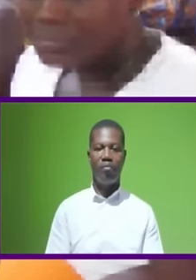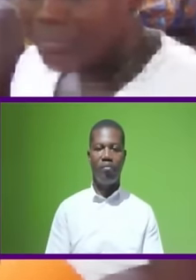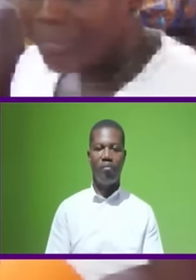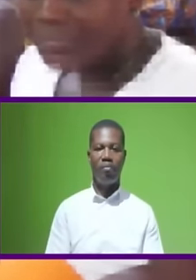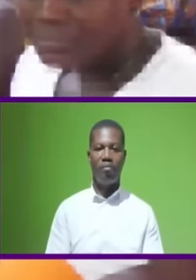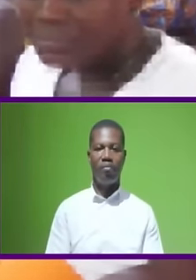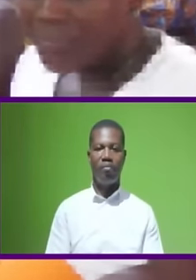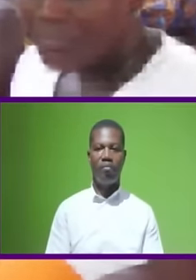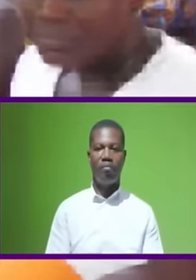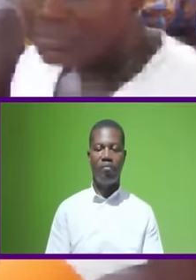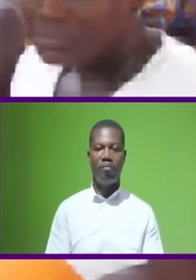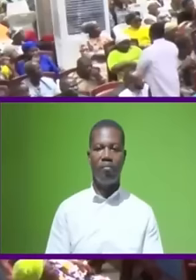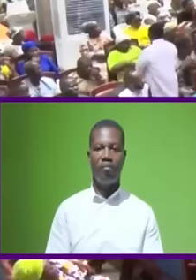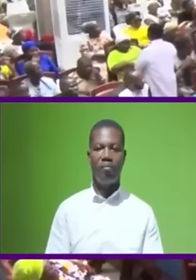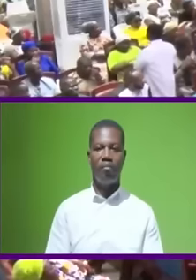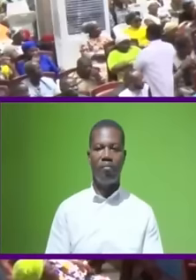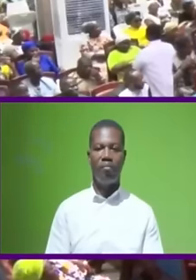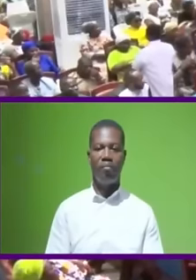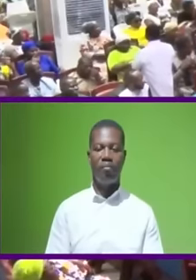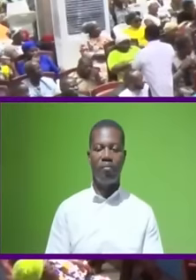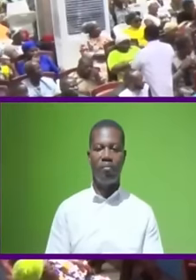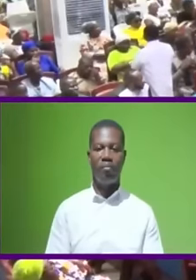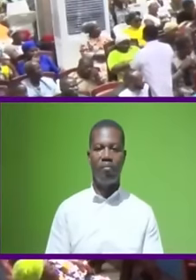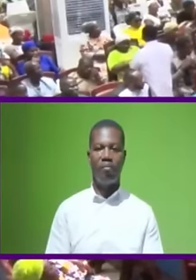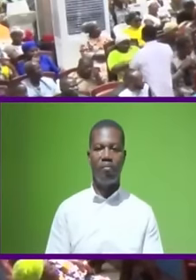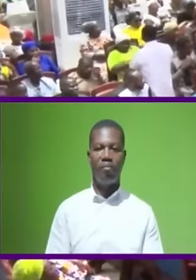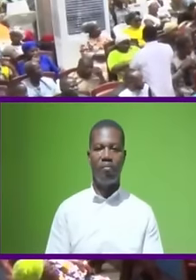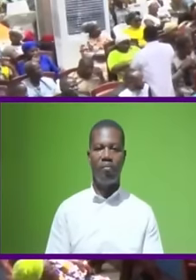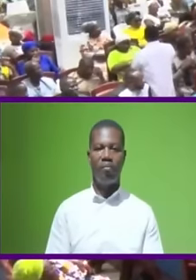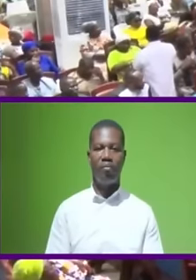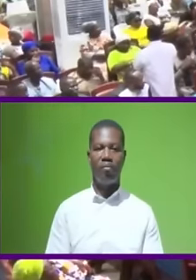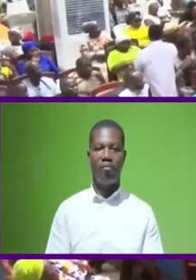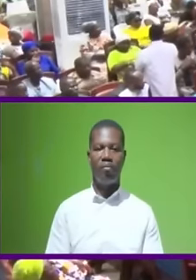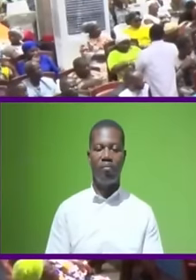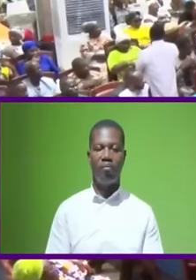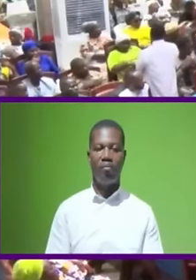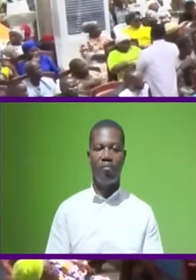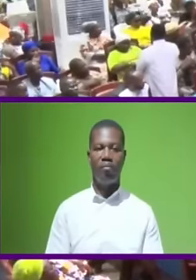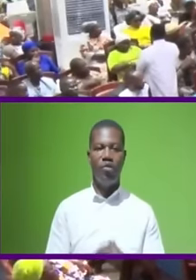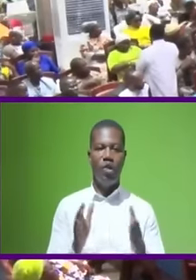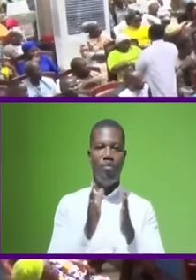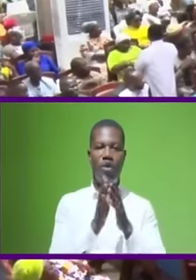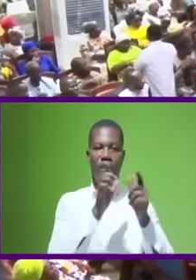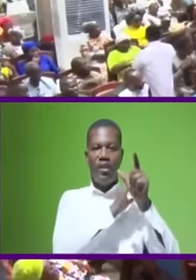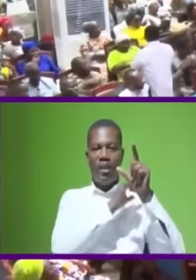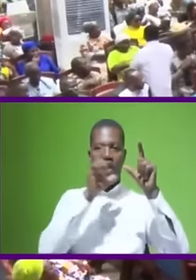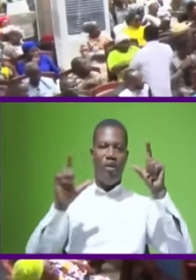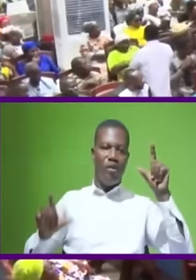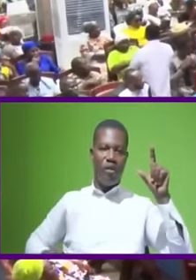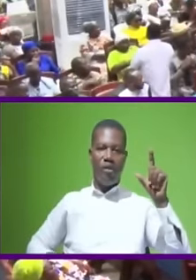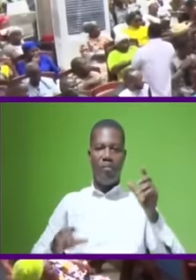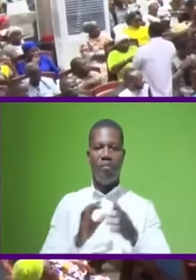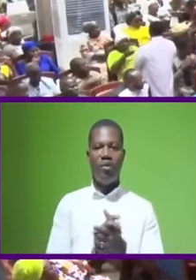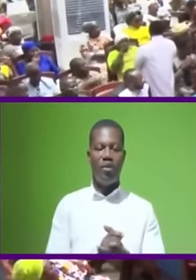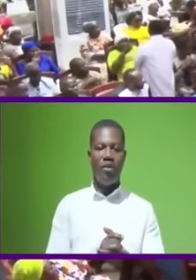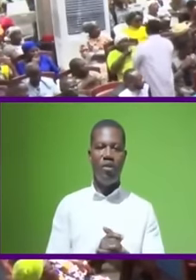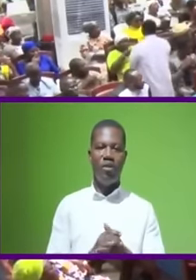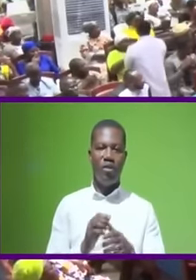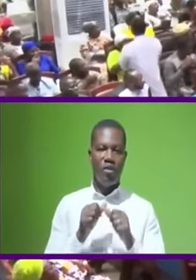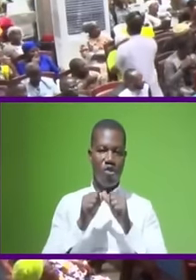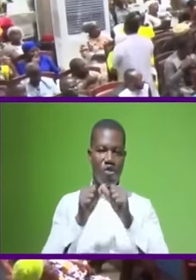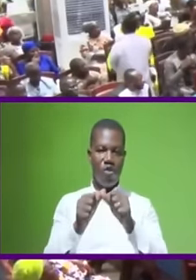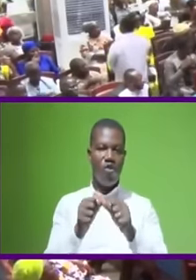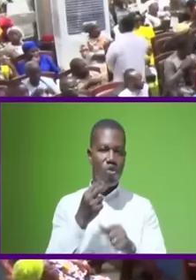also closer to me, we will devise a plan and a scheme. Praise the Lord. Hallelujah. Yantia